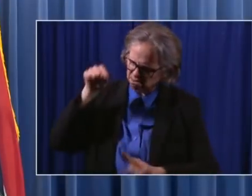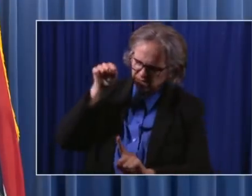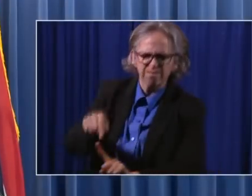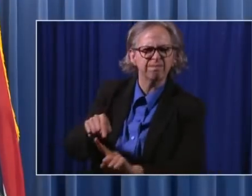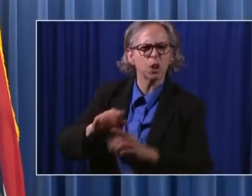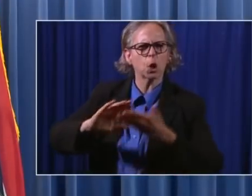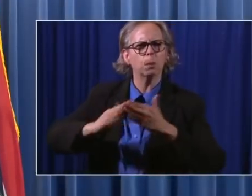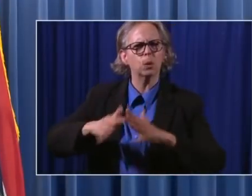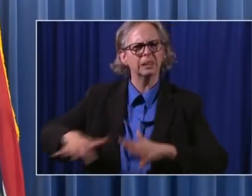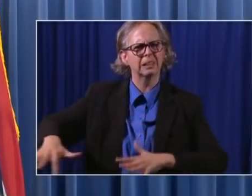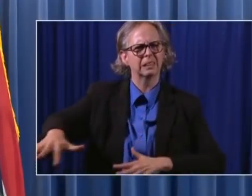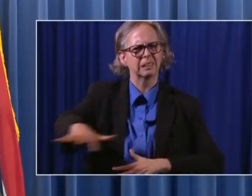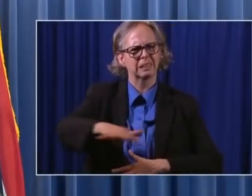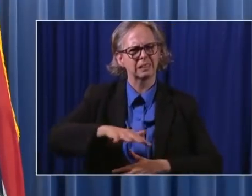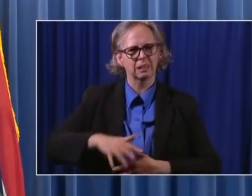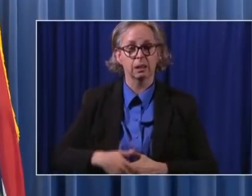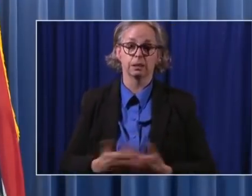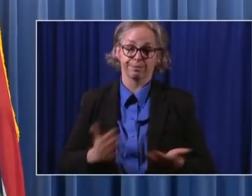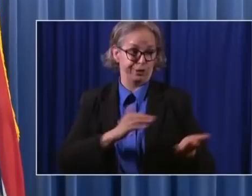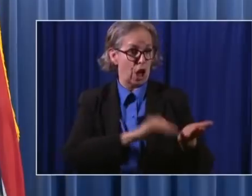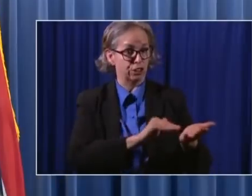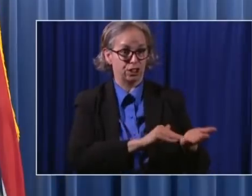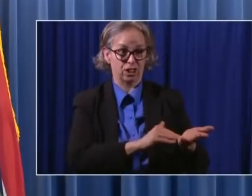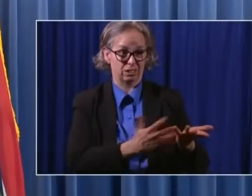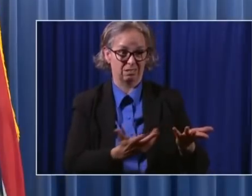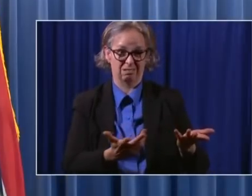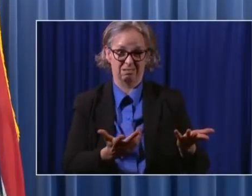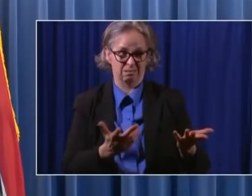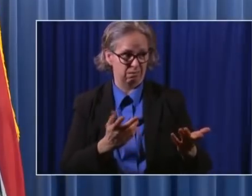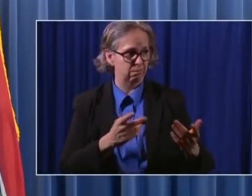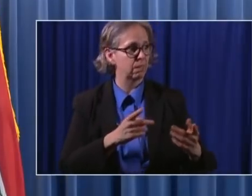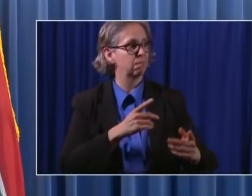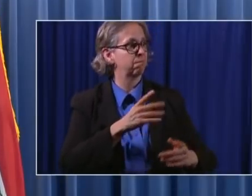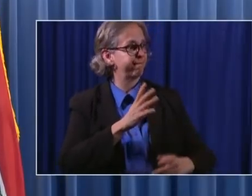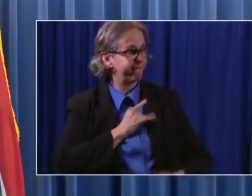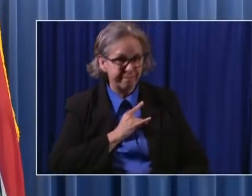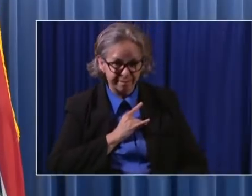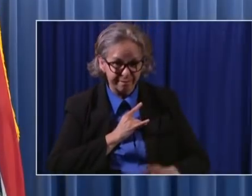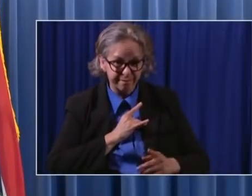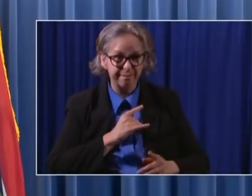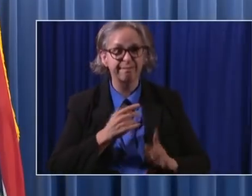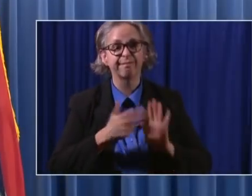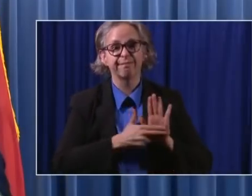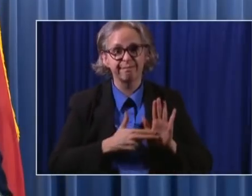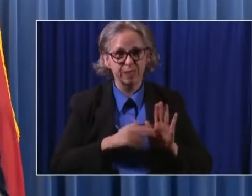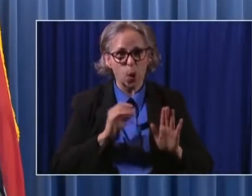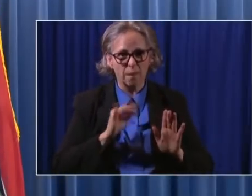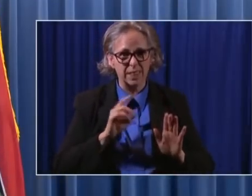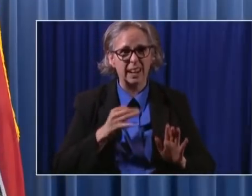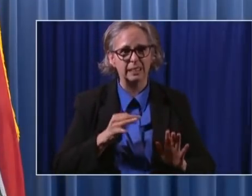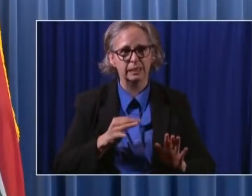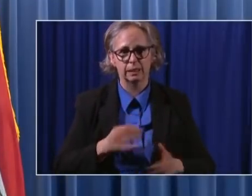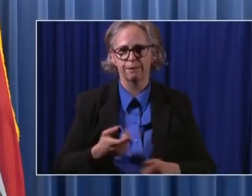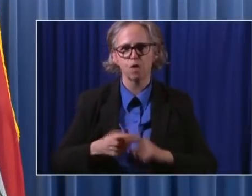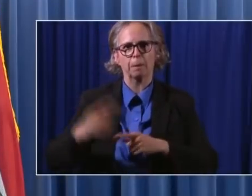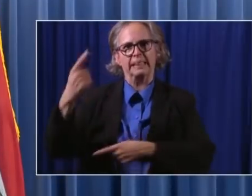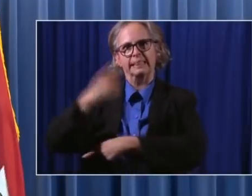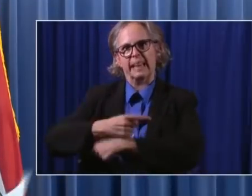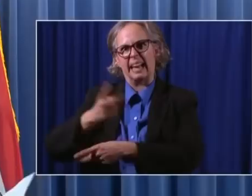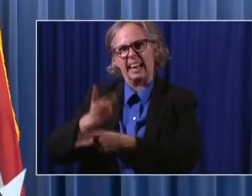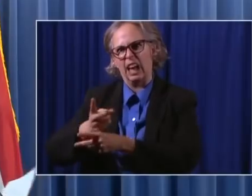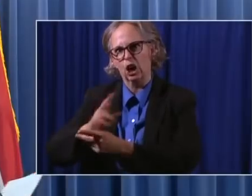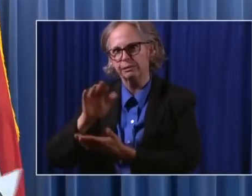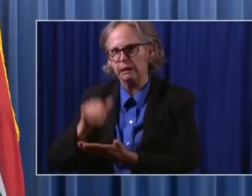to their doctor and being diagnosed with coronavirus. Local officials note an outbreak at a daycare center and at least one other